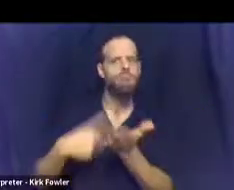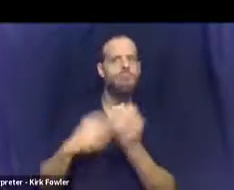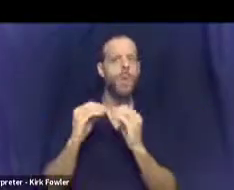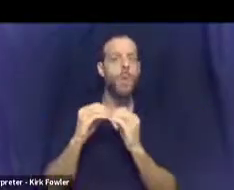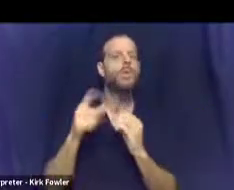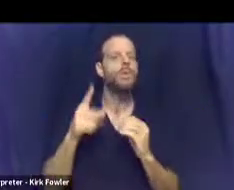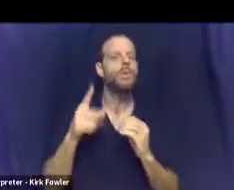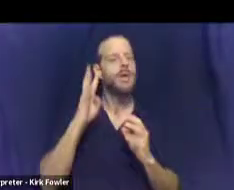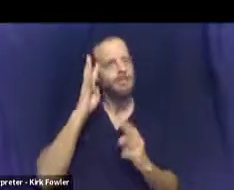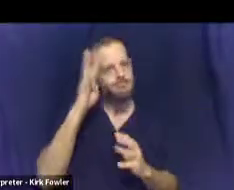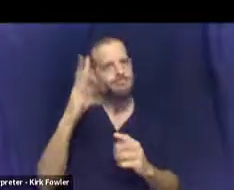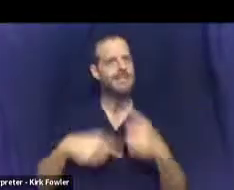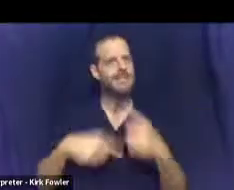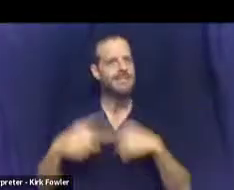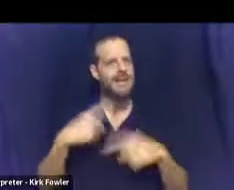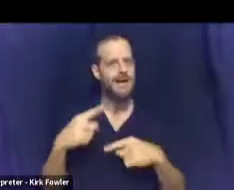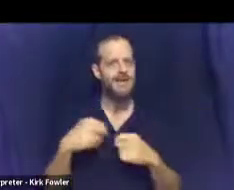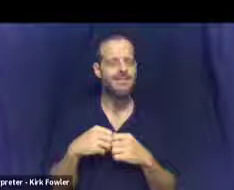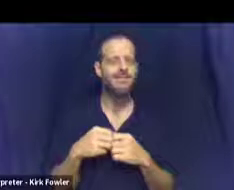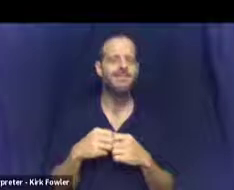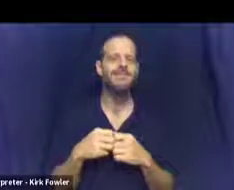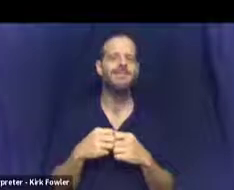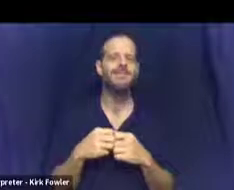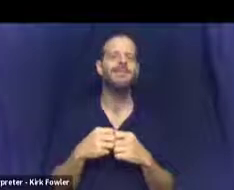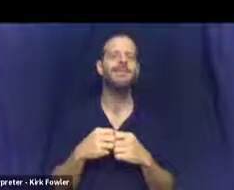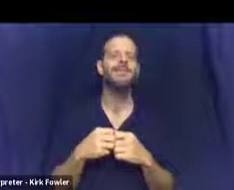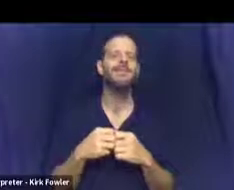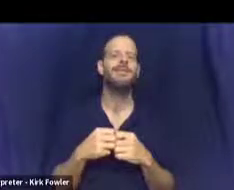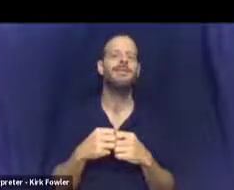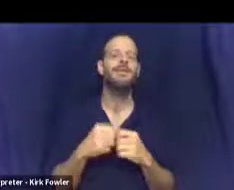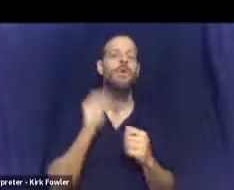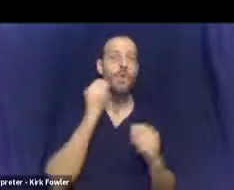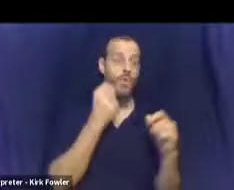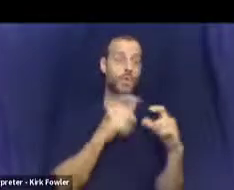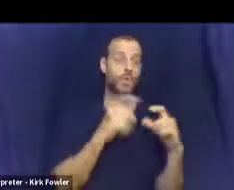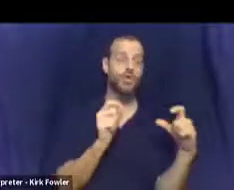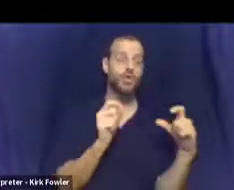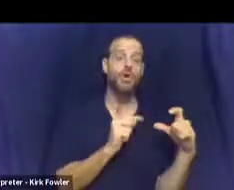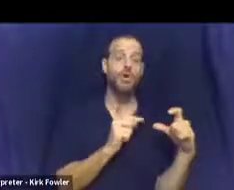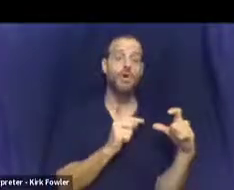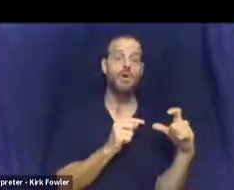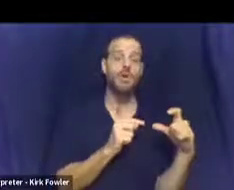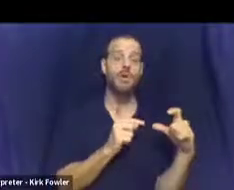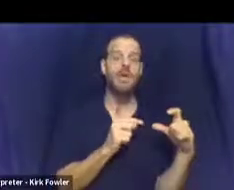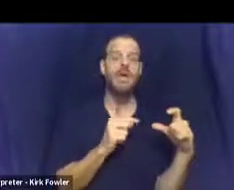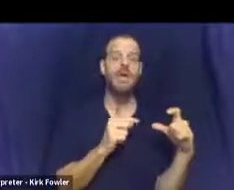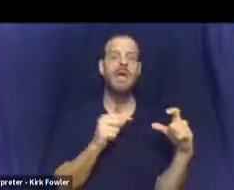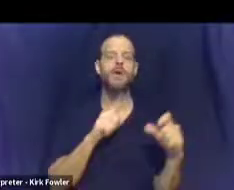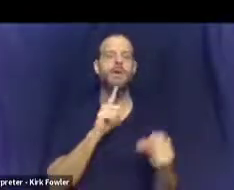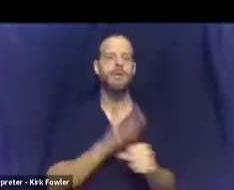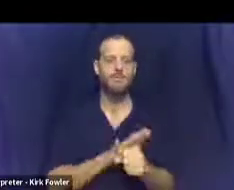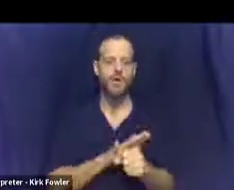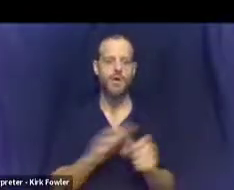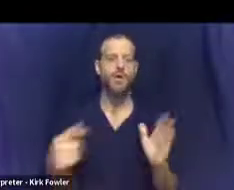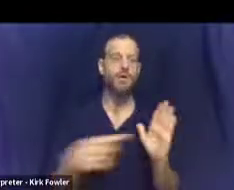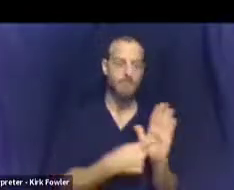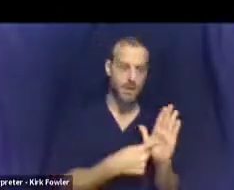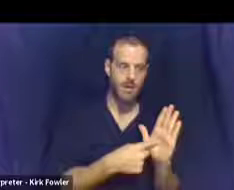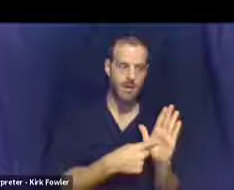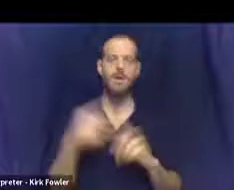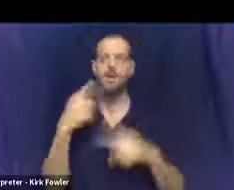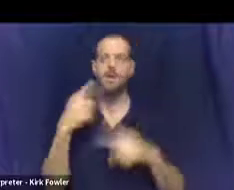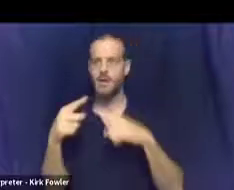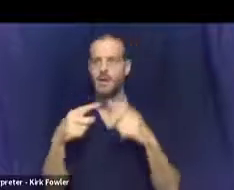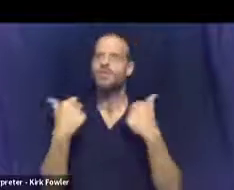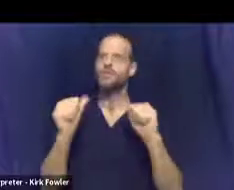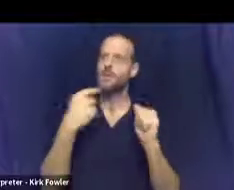it. And the cool thing about having the object card was that it was it's a way that he can confirm that that's what he was trying to tell his parents. And